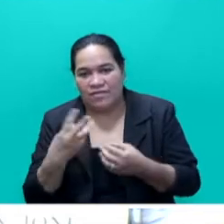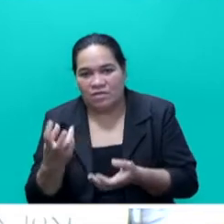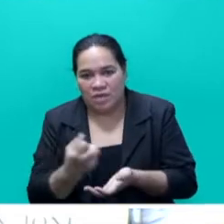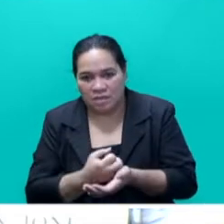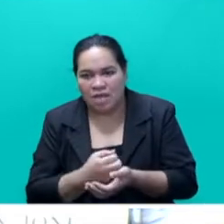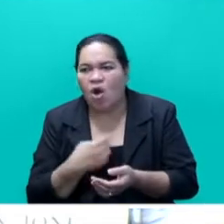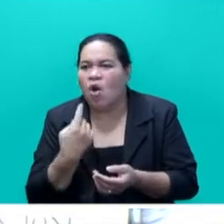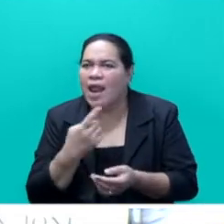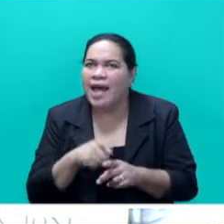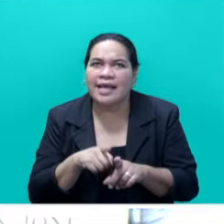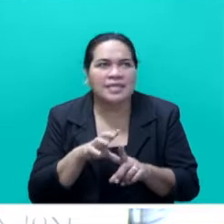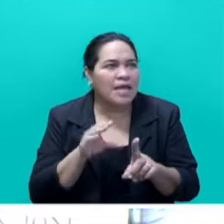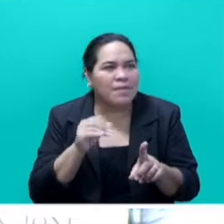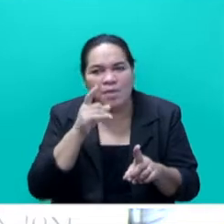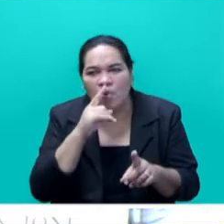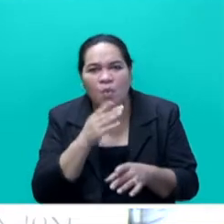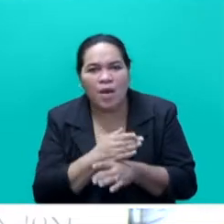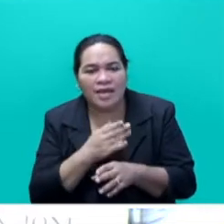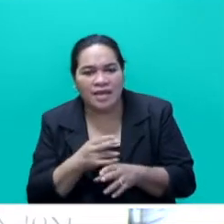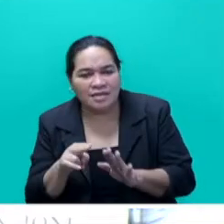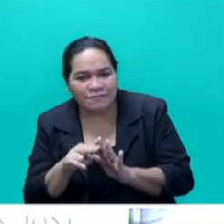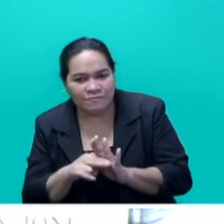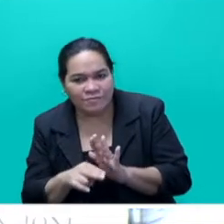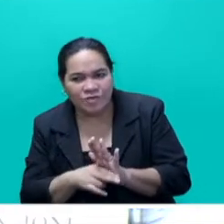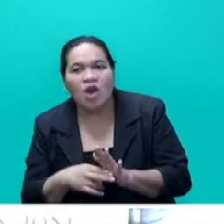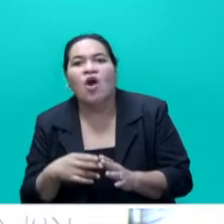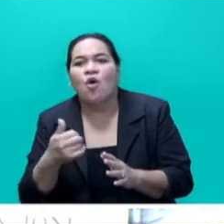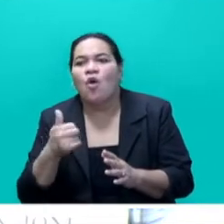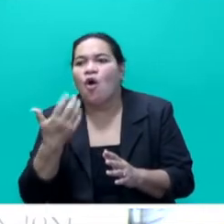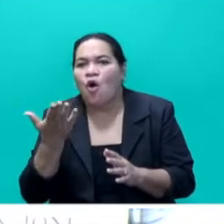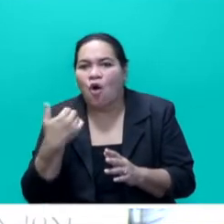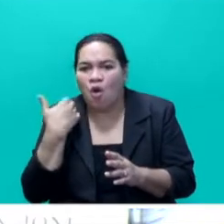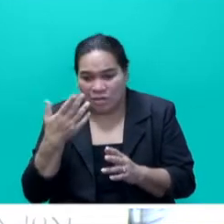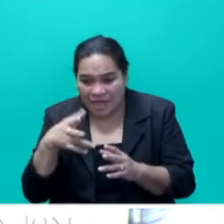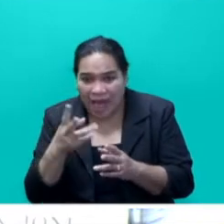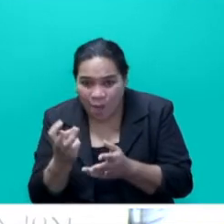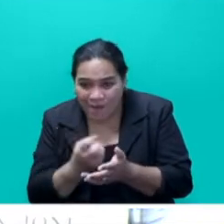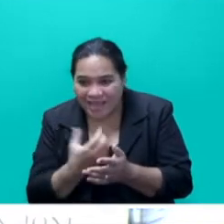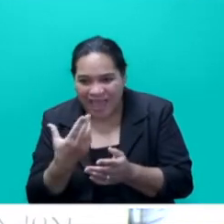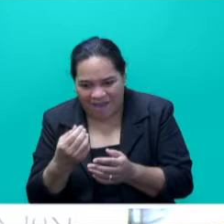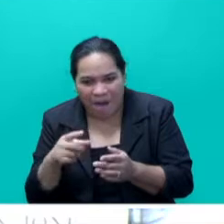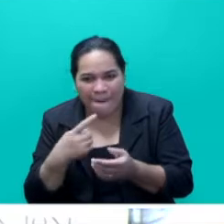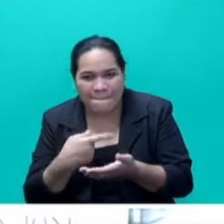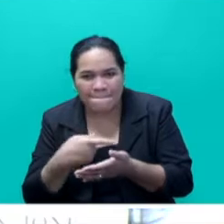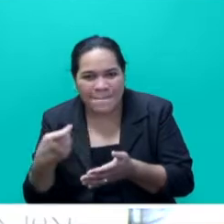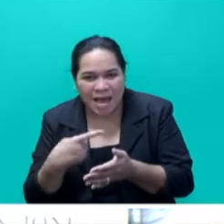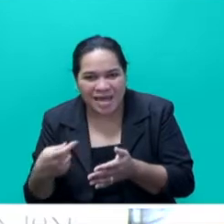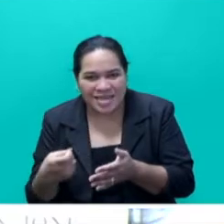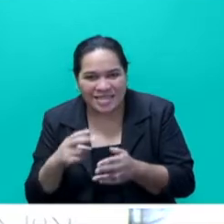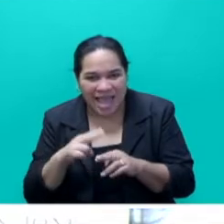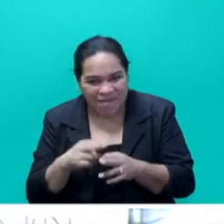and they used to get the benefit under the FMPF scheme, which government subsidized quite significantly, and they were